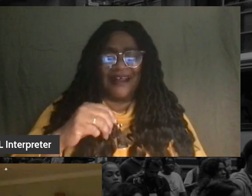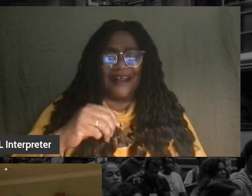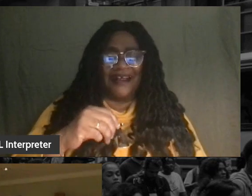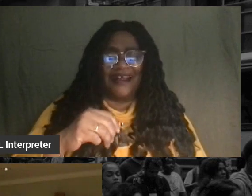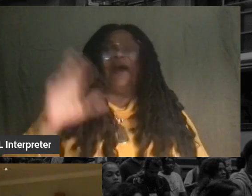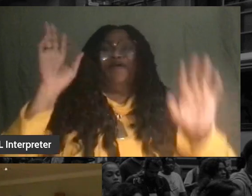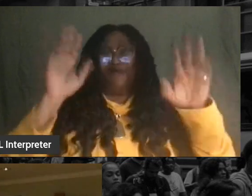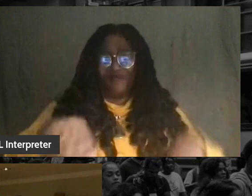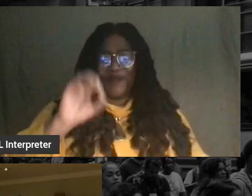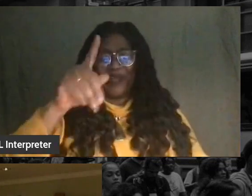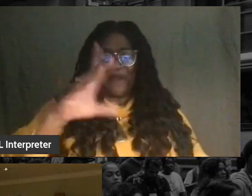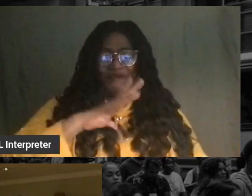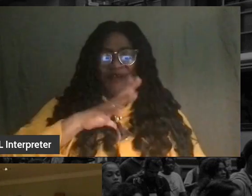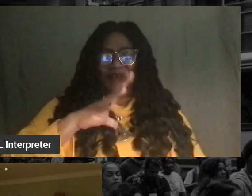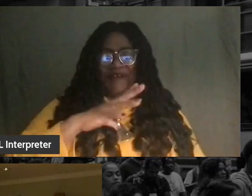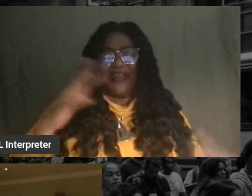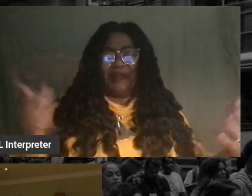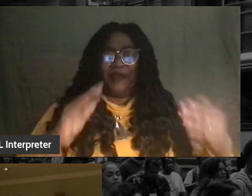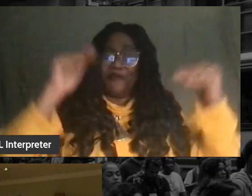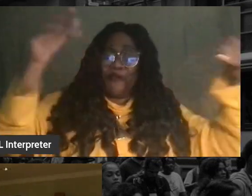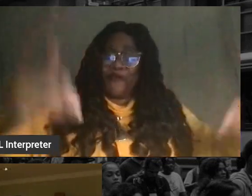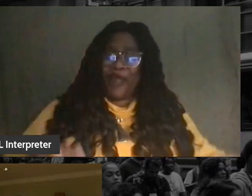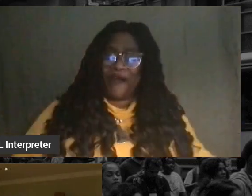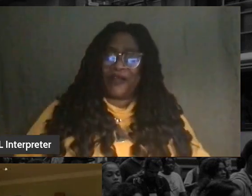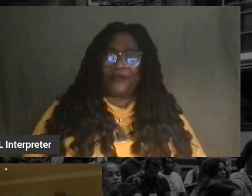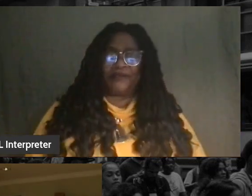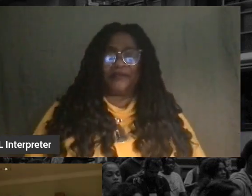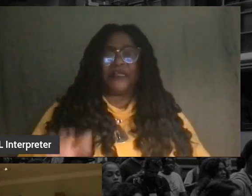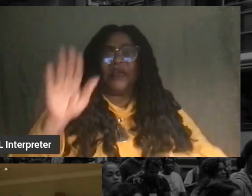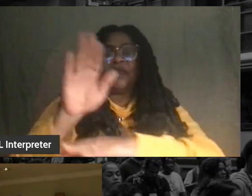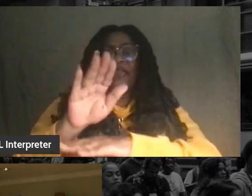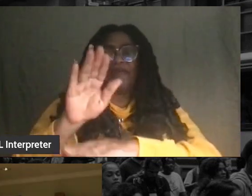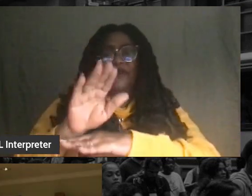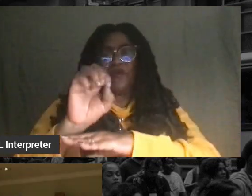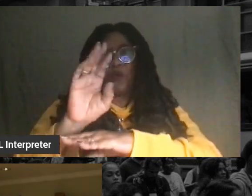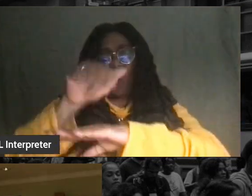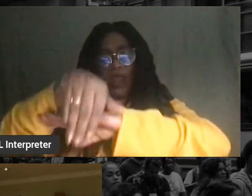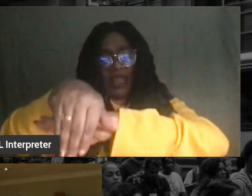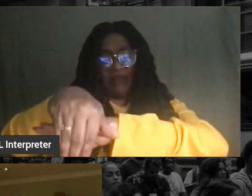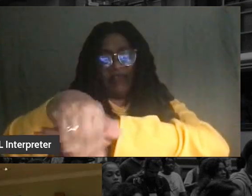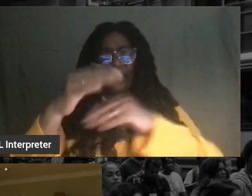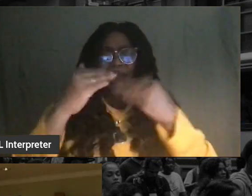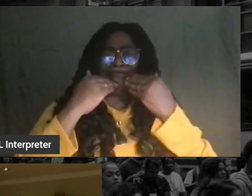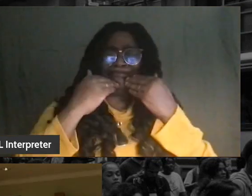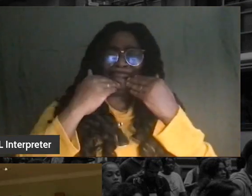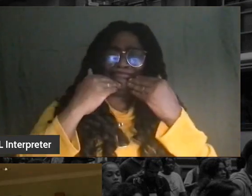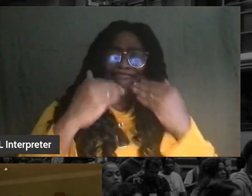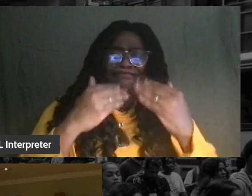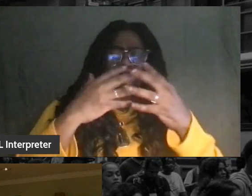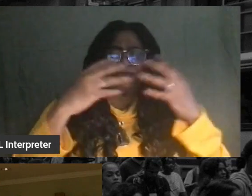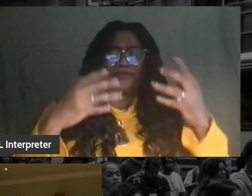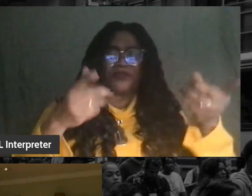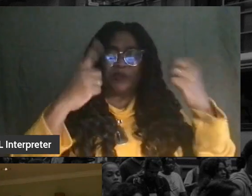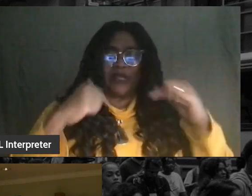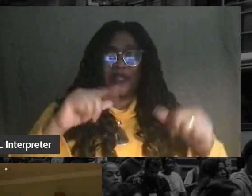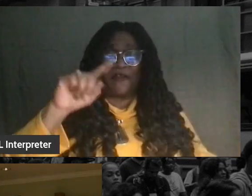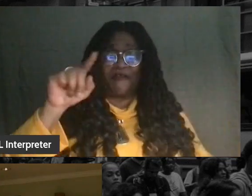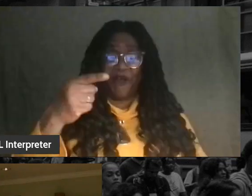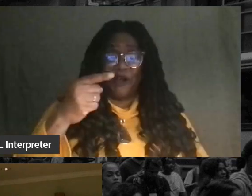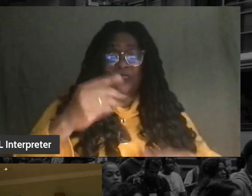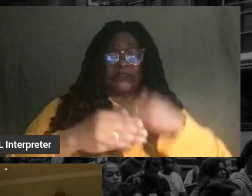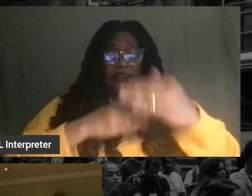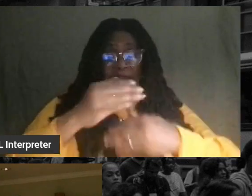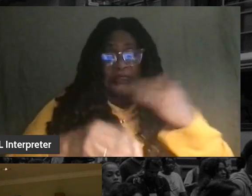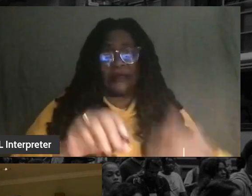There you go. There we go. Welcome. Good afternoon or good evening, everyone. And thank you so much for joining us for what is the first of a series of